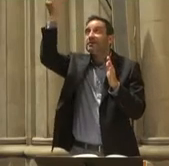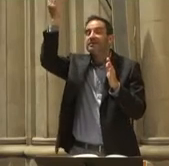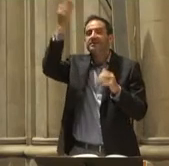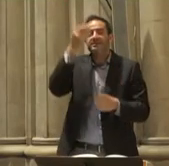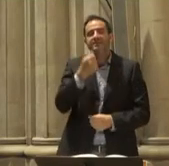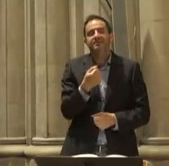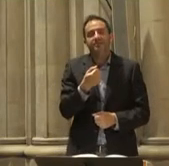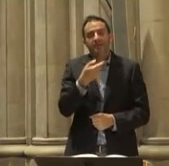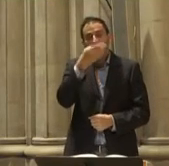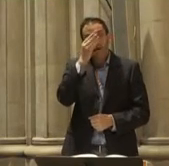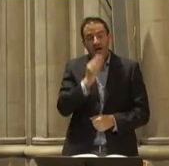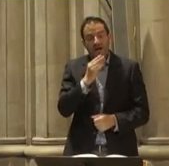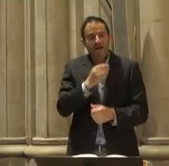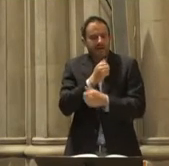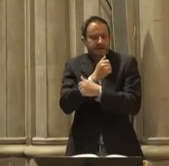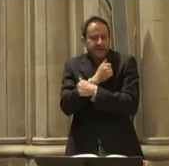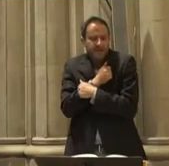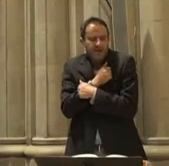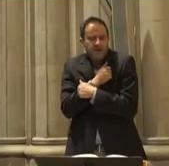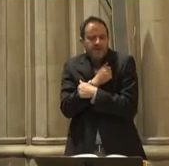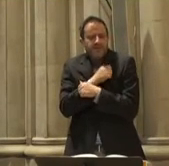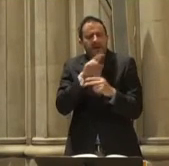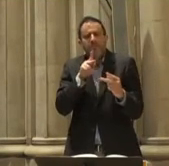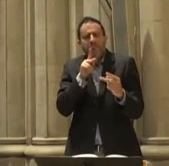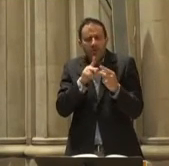in relationship.